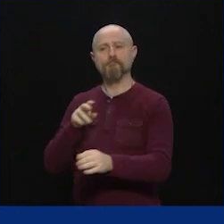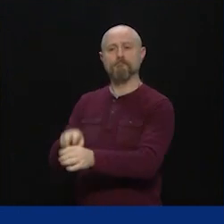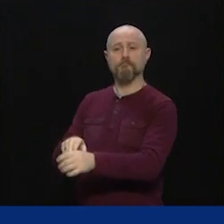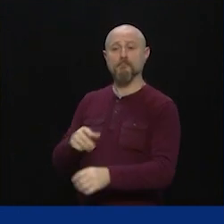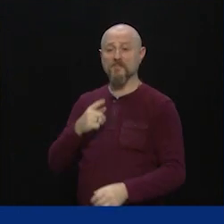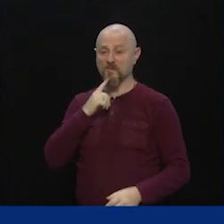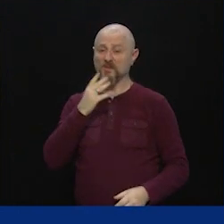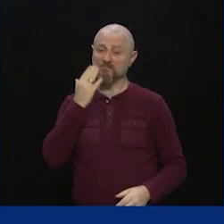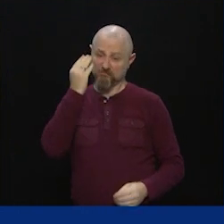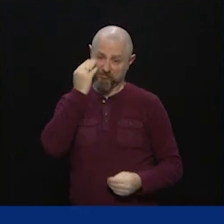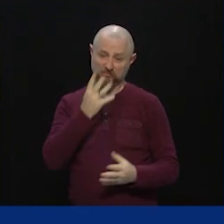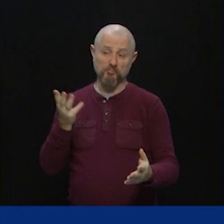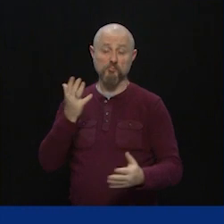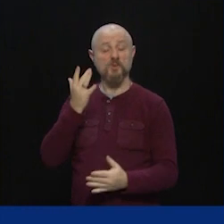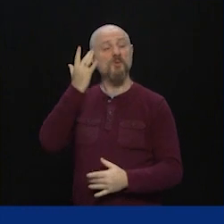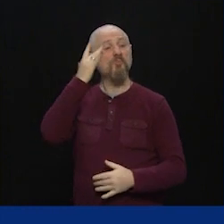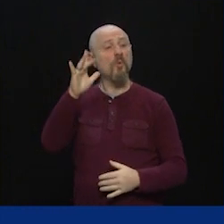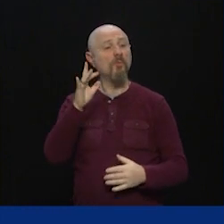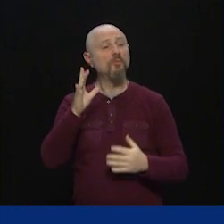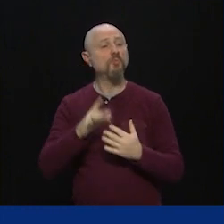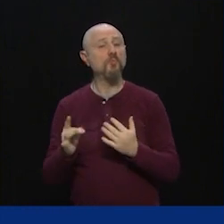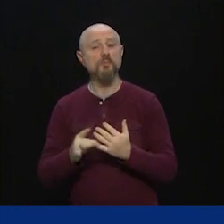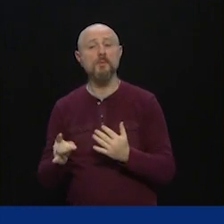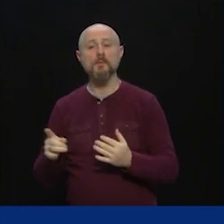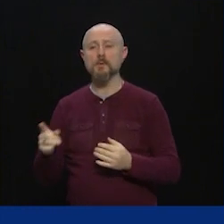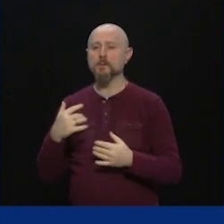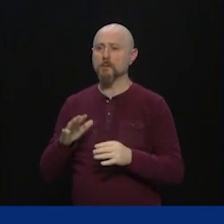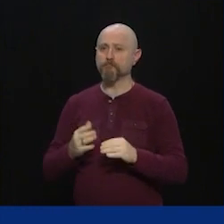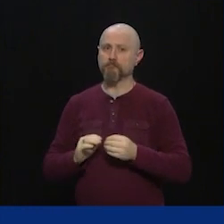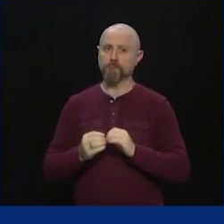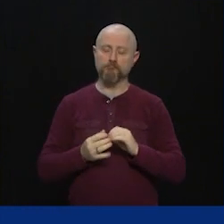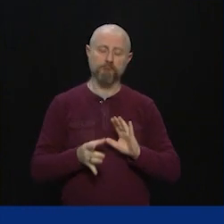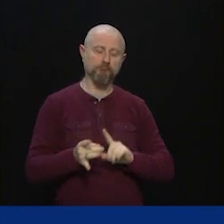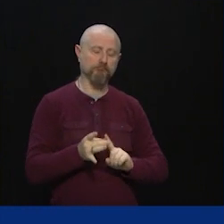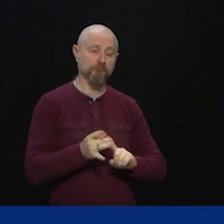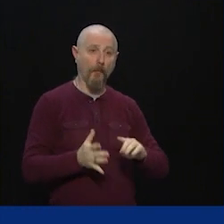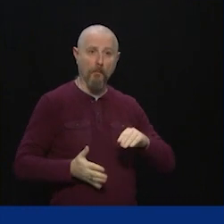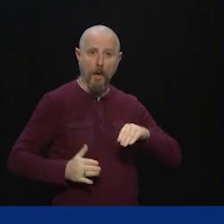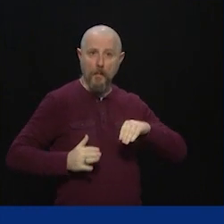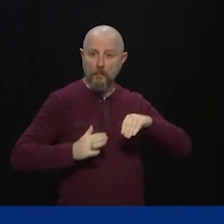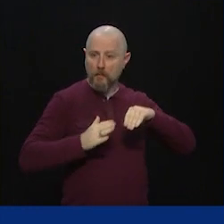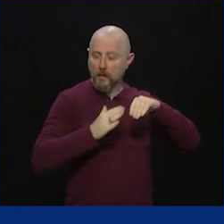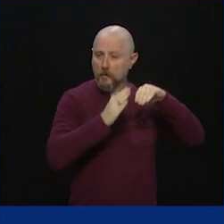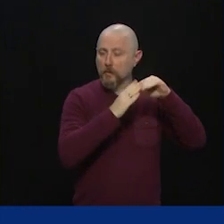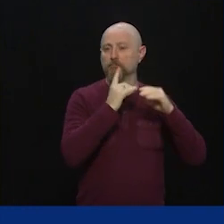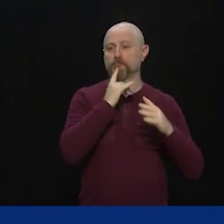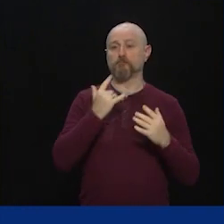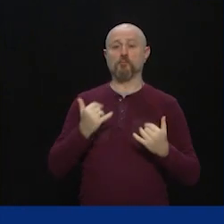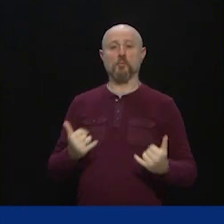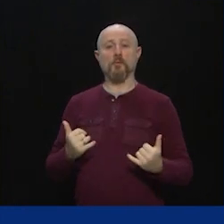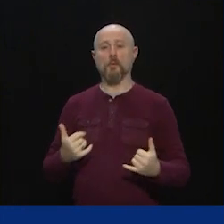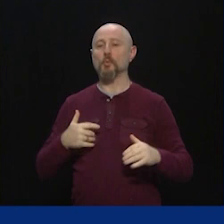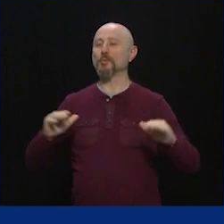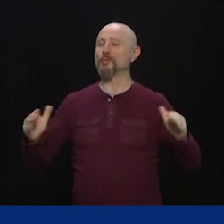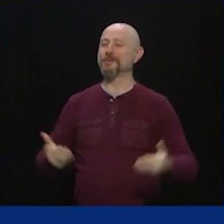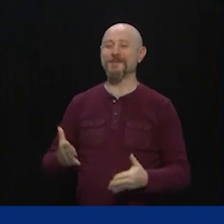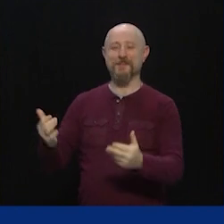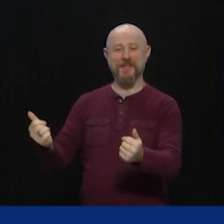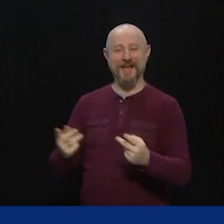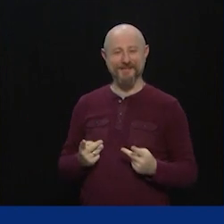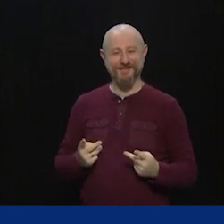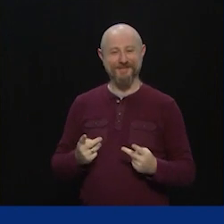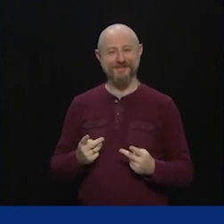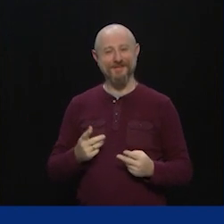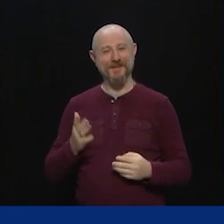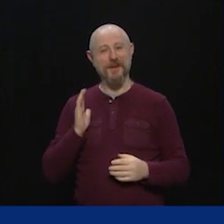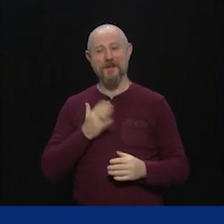seeing. And today, I have the honor of welcoming another thoughtful leader back to Monroe County, my friend and New York State's Governor,